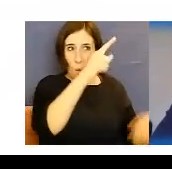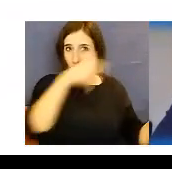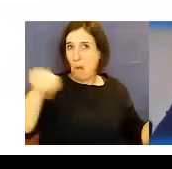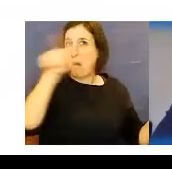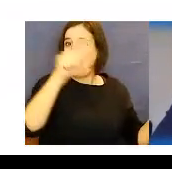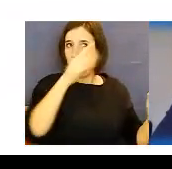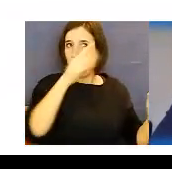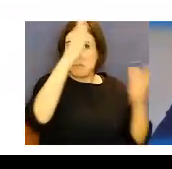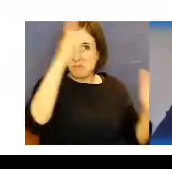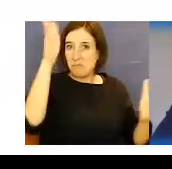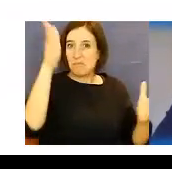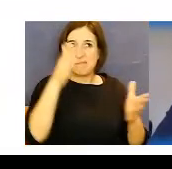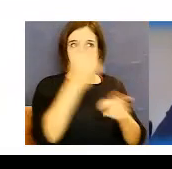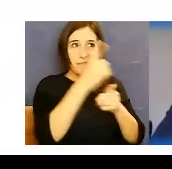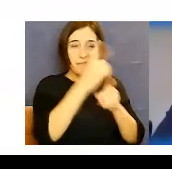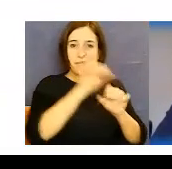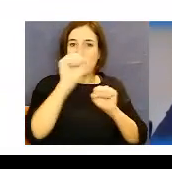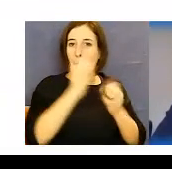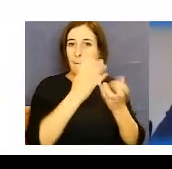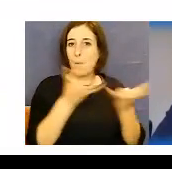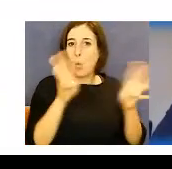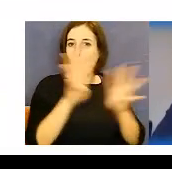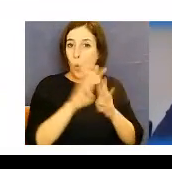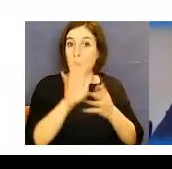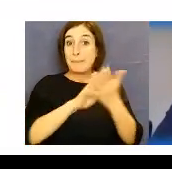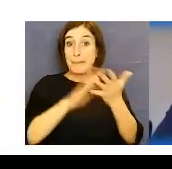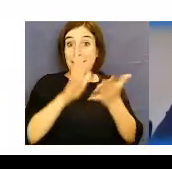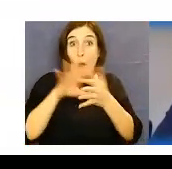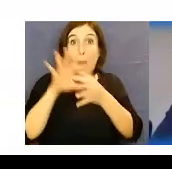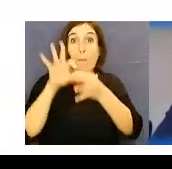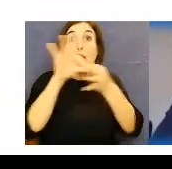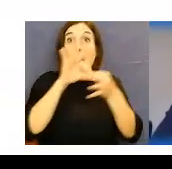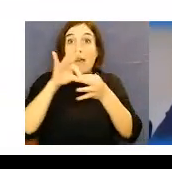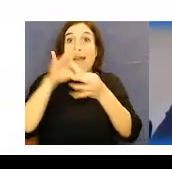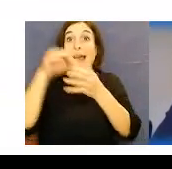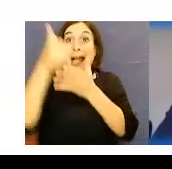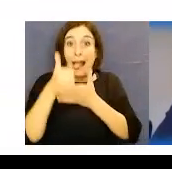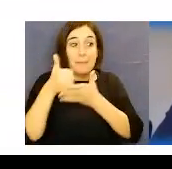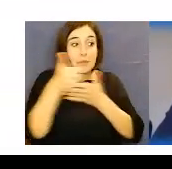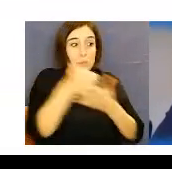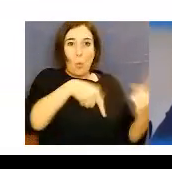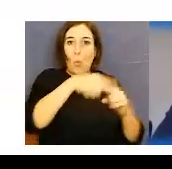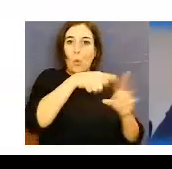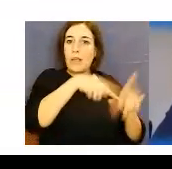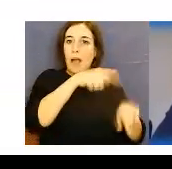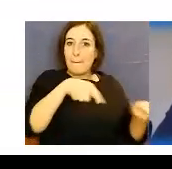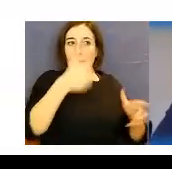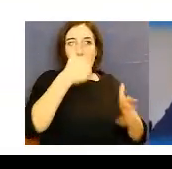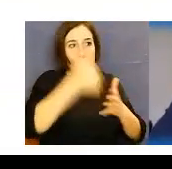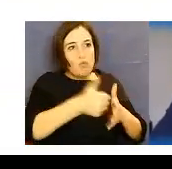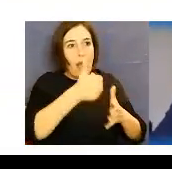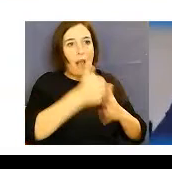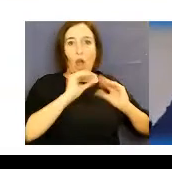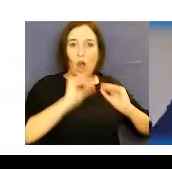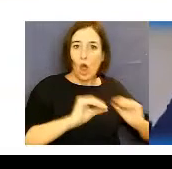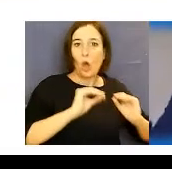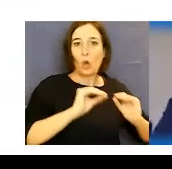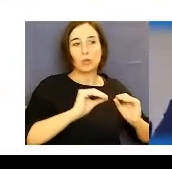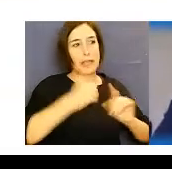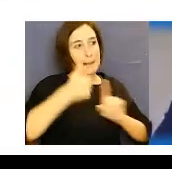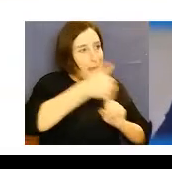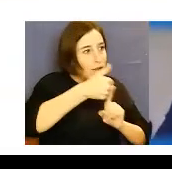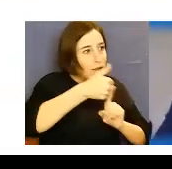people, especially young people within our club, you know, to get mentoring, to get coaching on a regular basis. So in